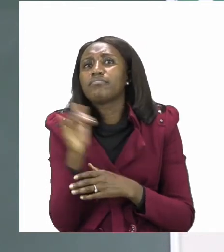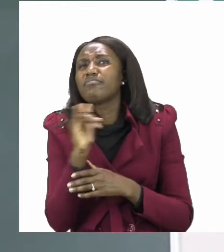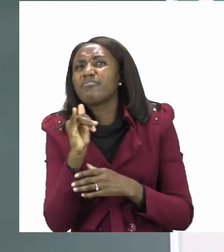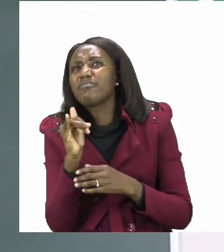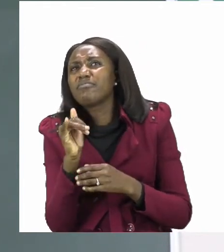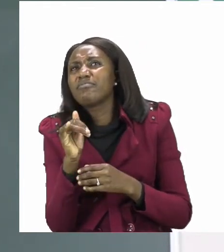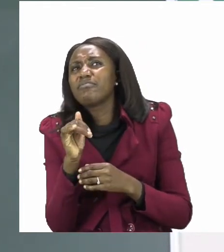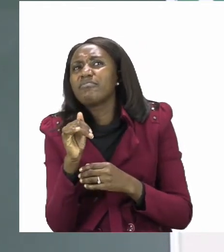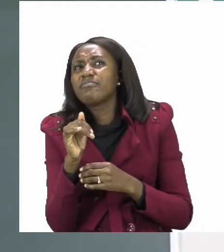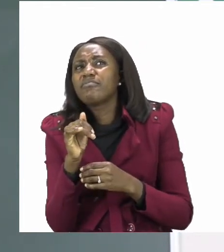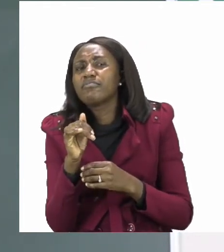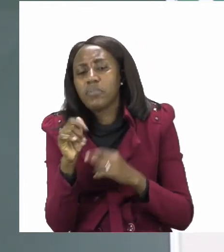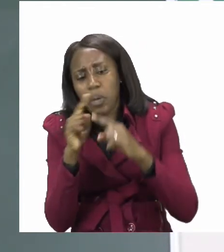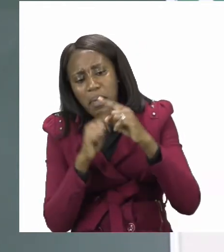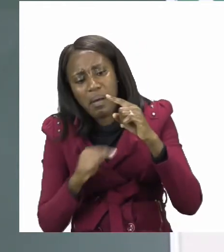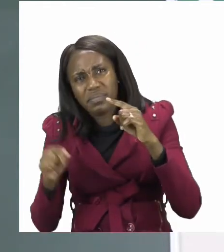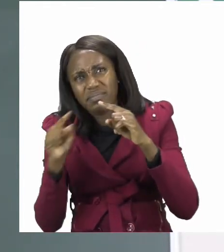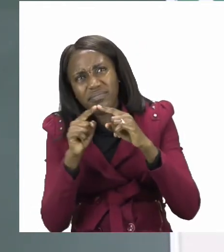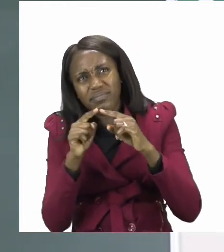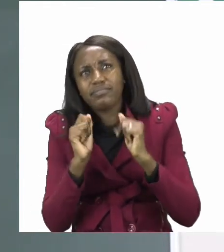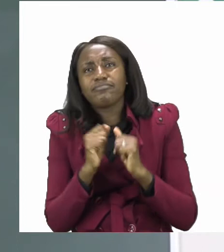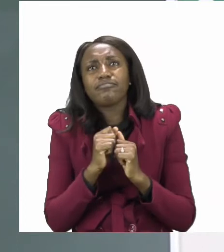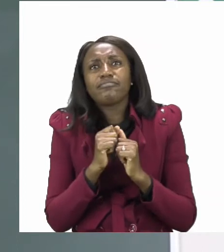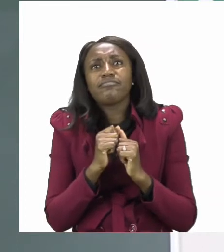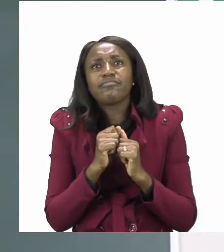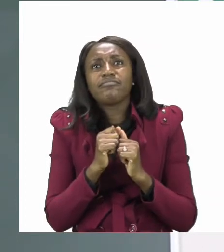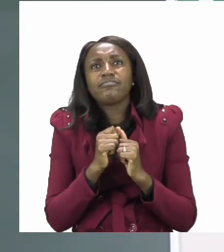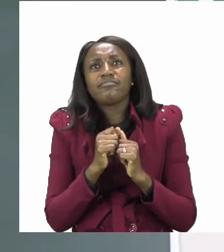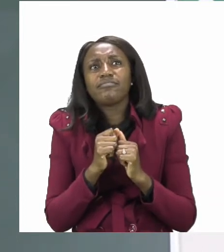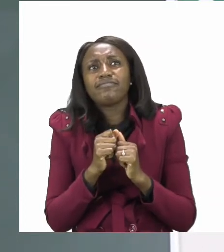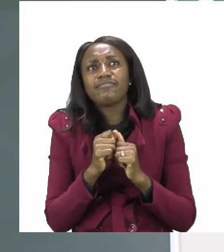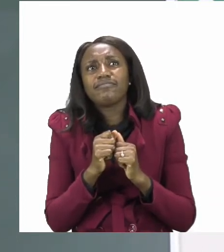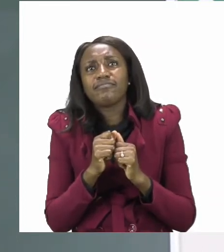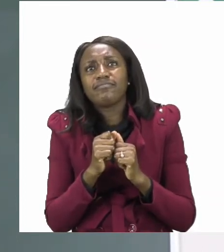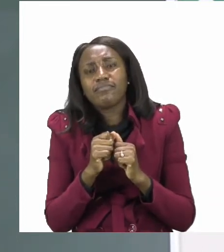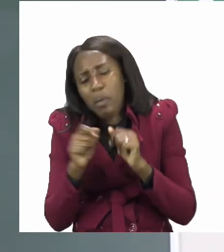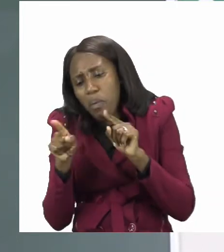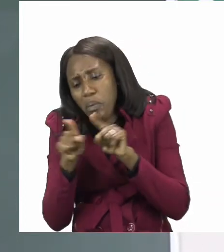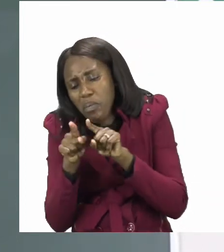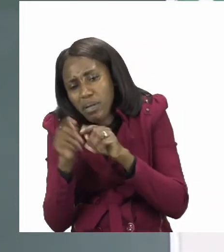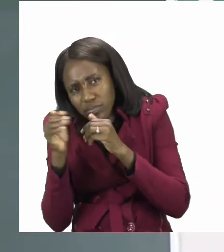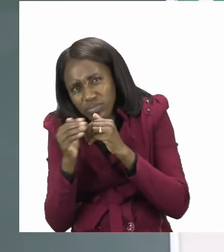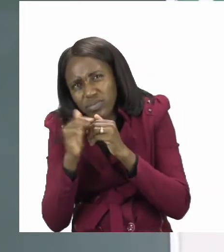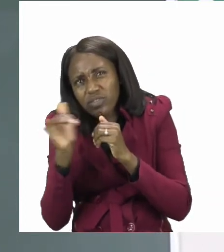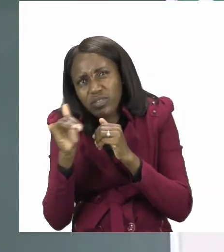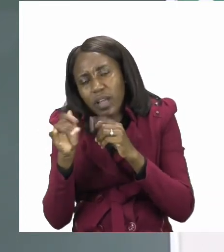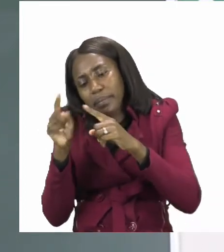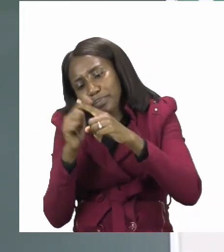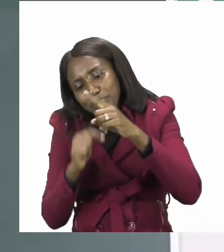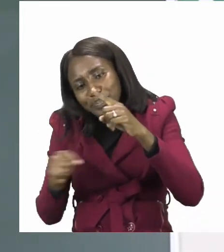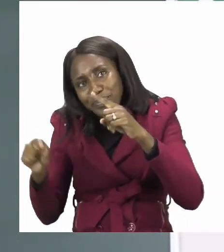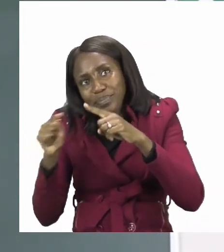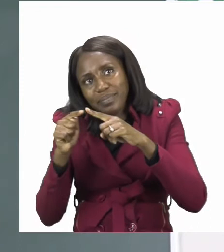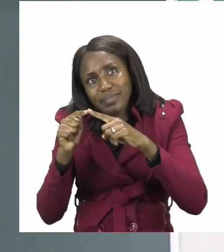sphere is round and is shaped like a ball. So its partner, or the closest 2D shape partner,